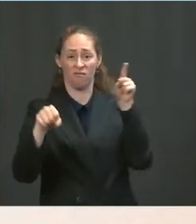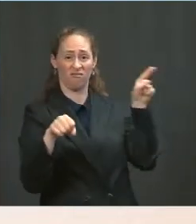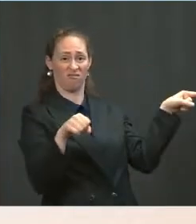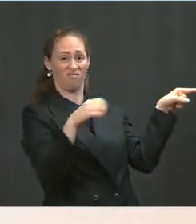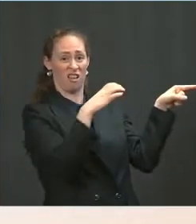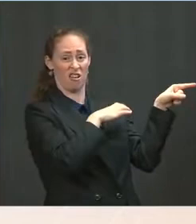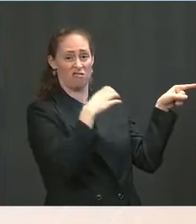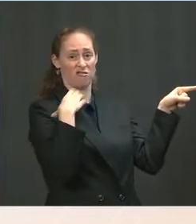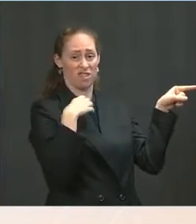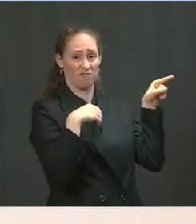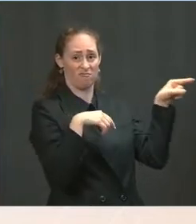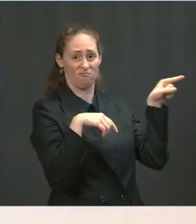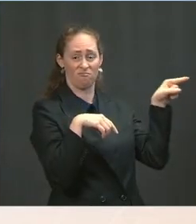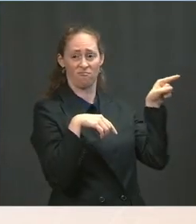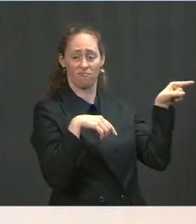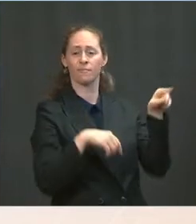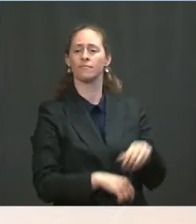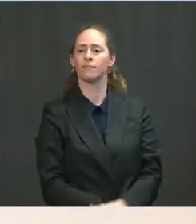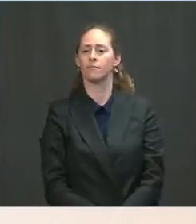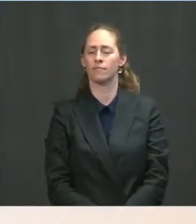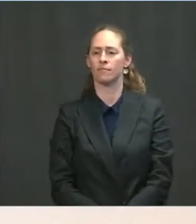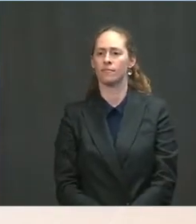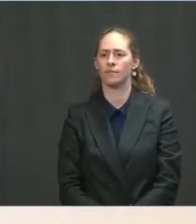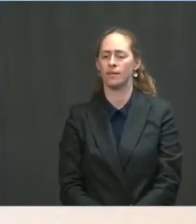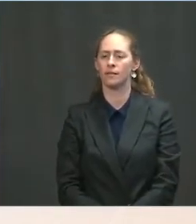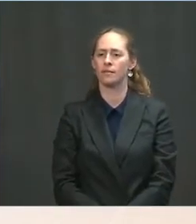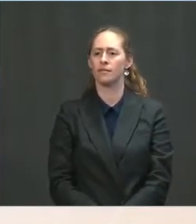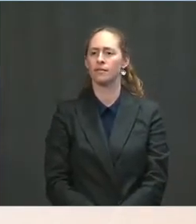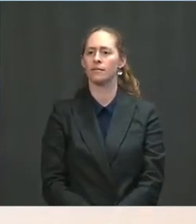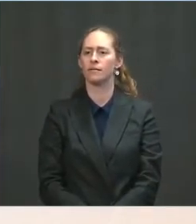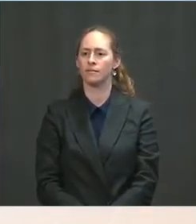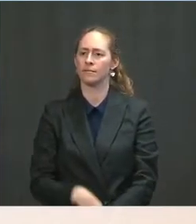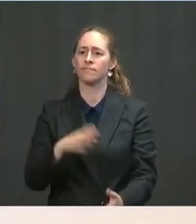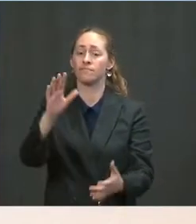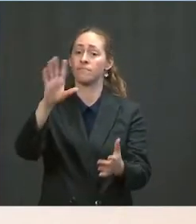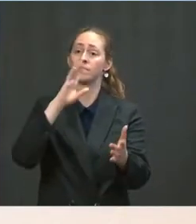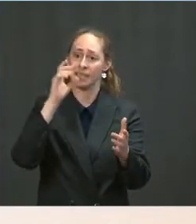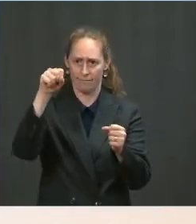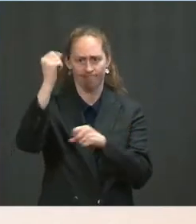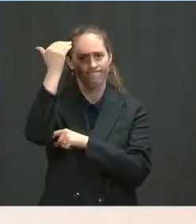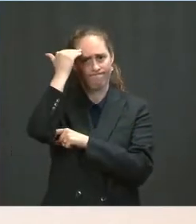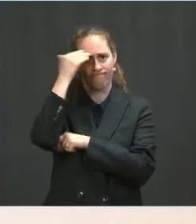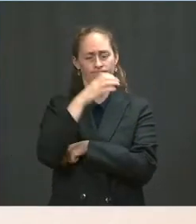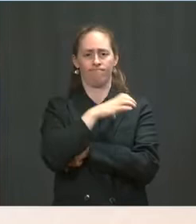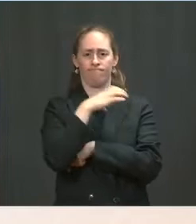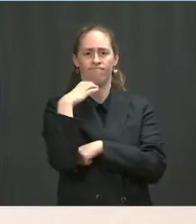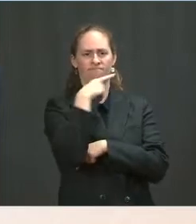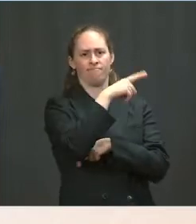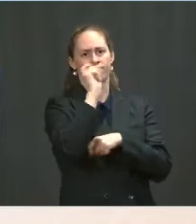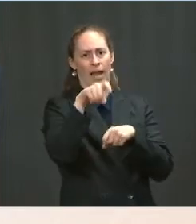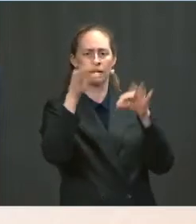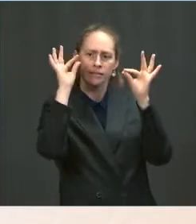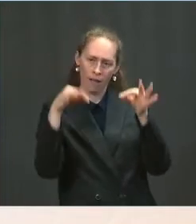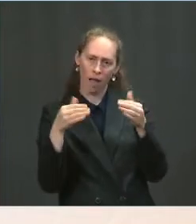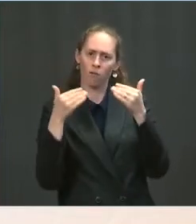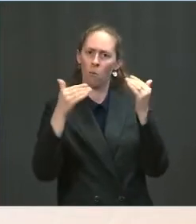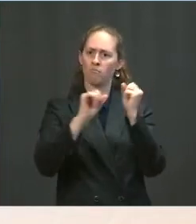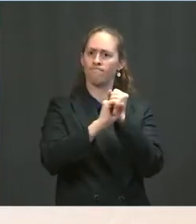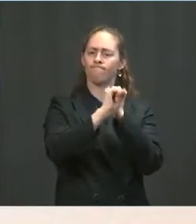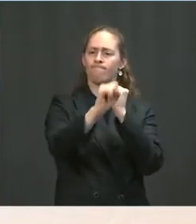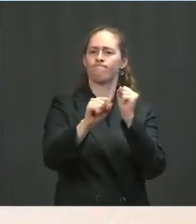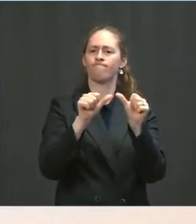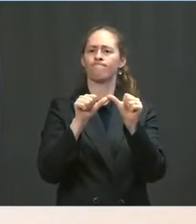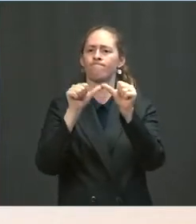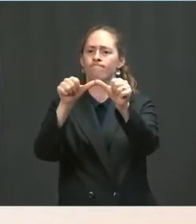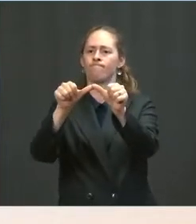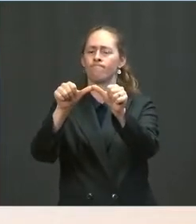That's how they were able to strike it down, and that's what they said needed to happen. And so this bill that Pelosi is asking